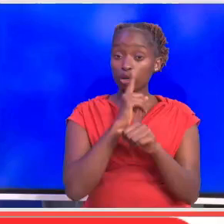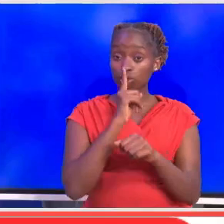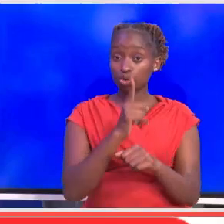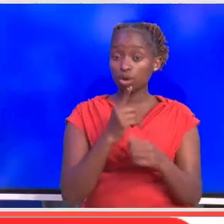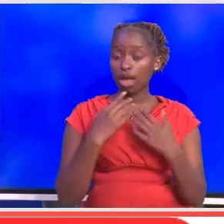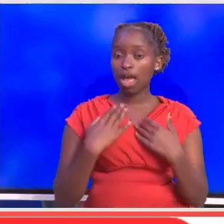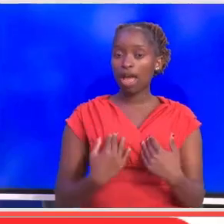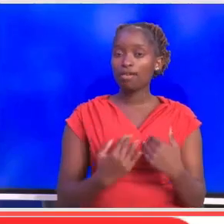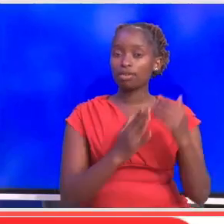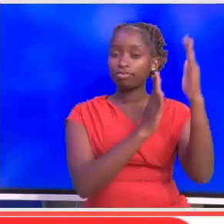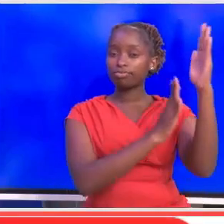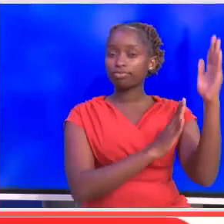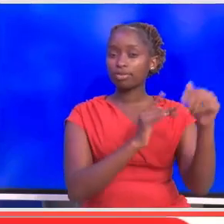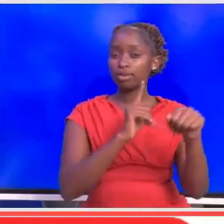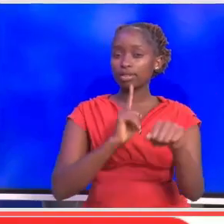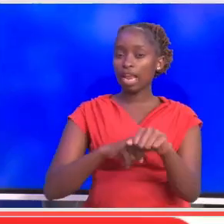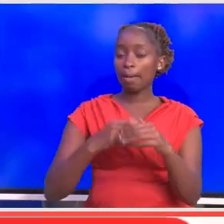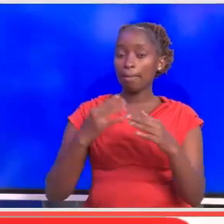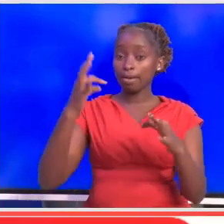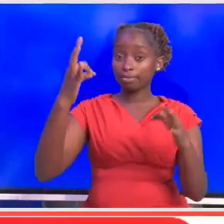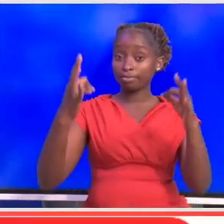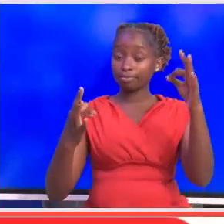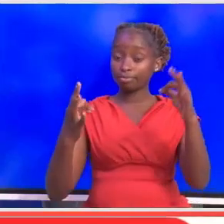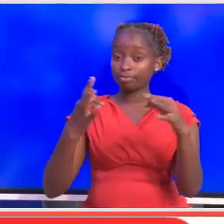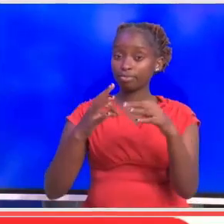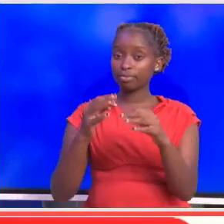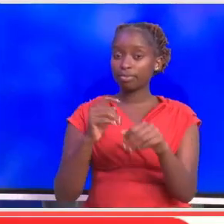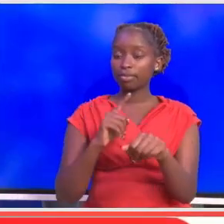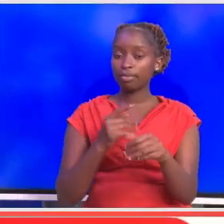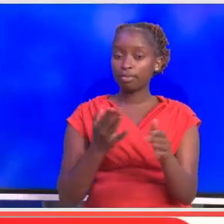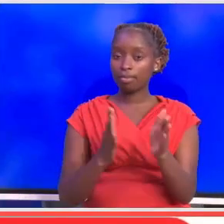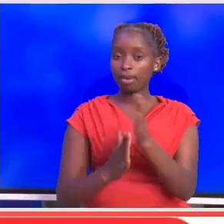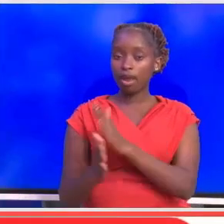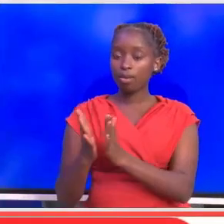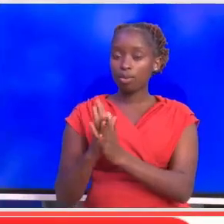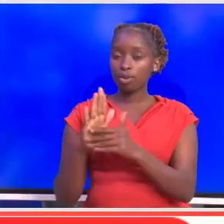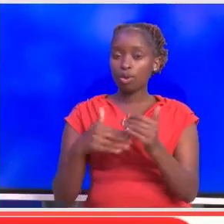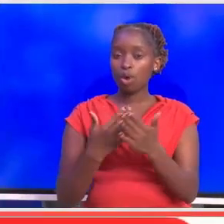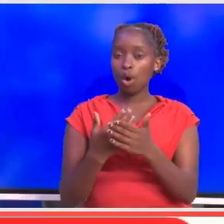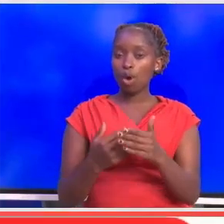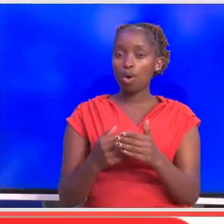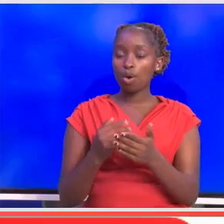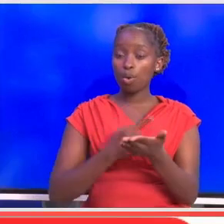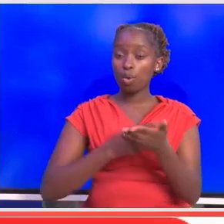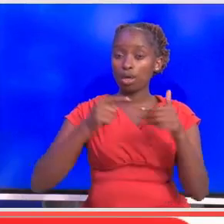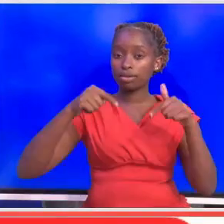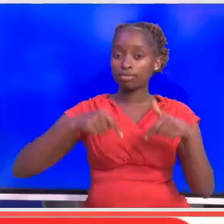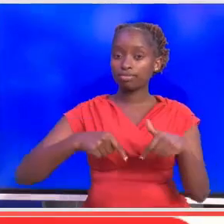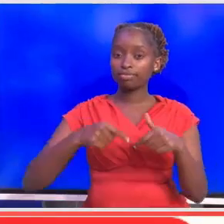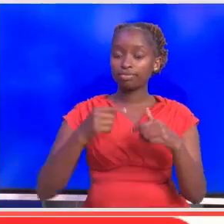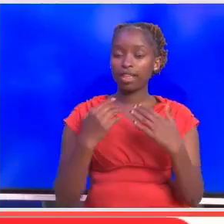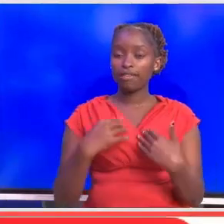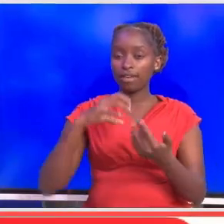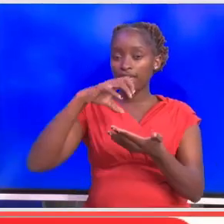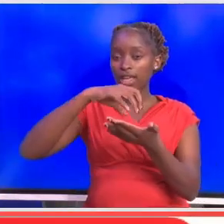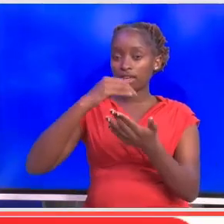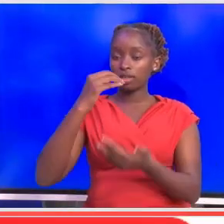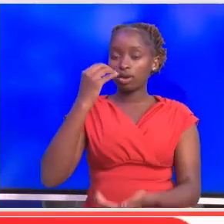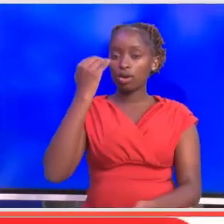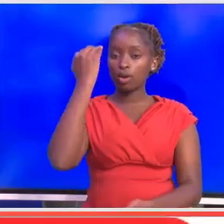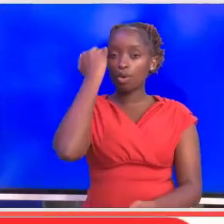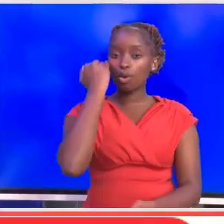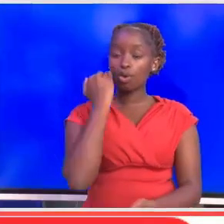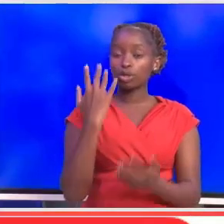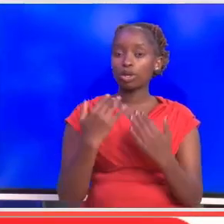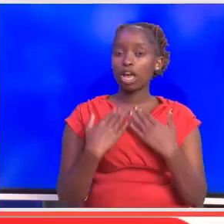while dispensing their duties as they plan on halting all court proceedings this week following the death of Honorable Monica Kivuti